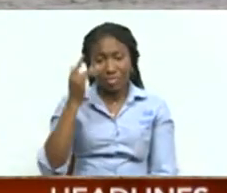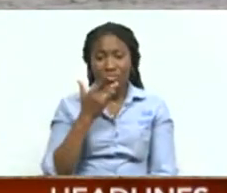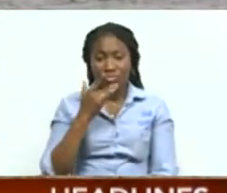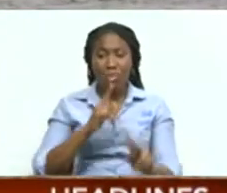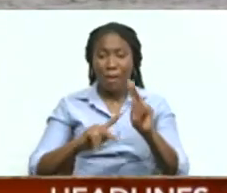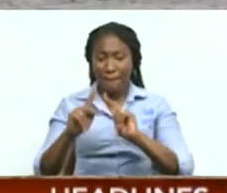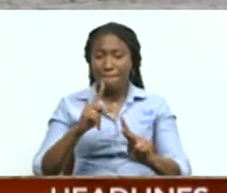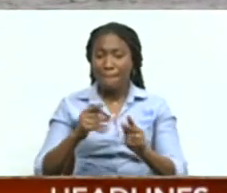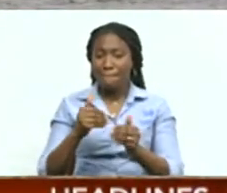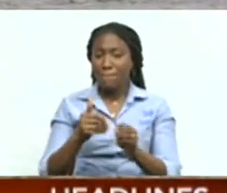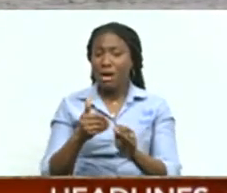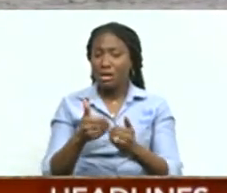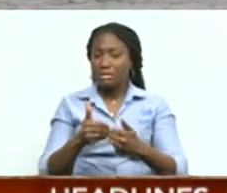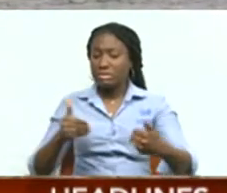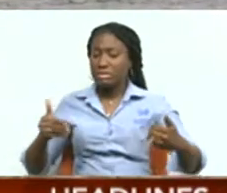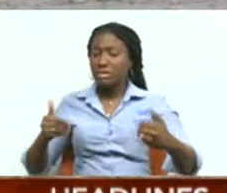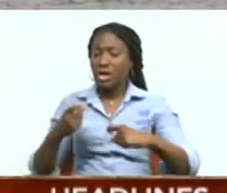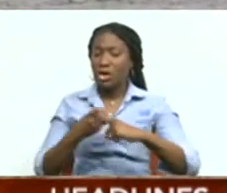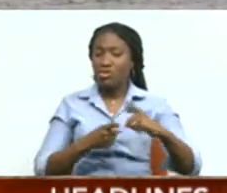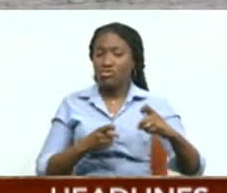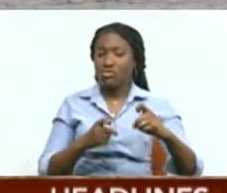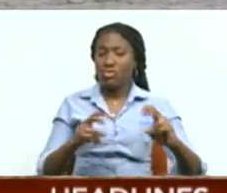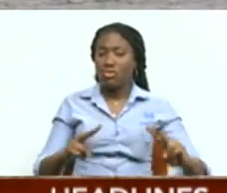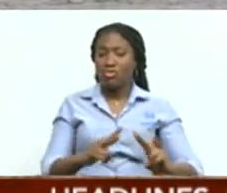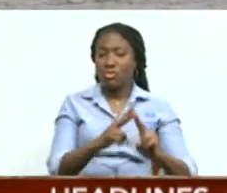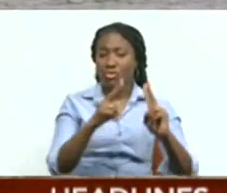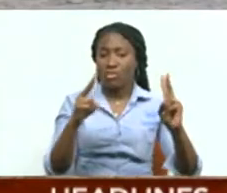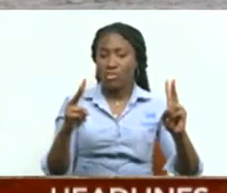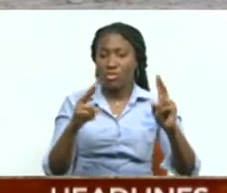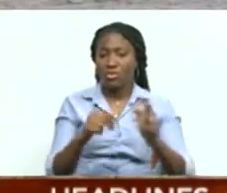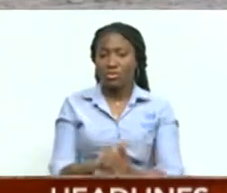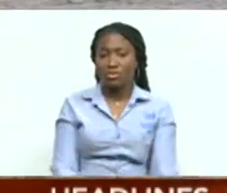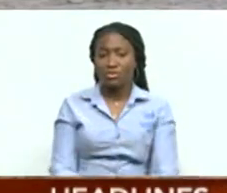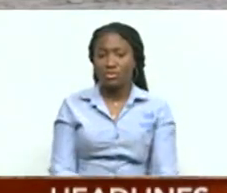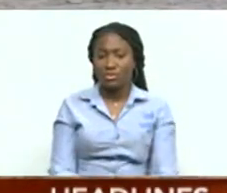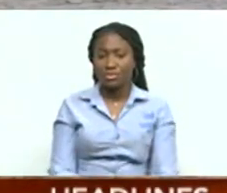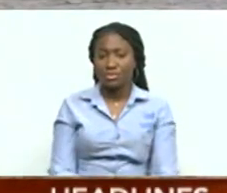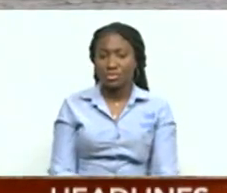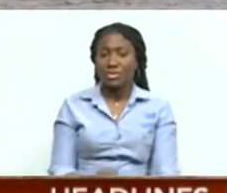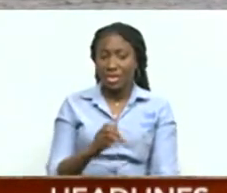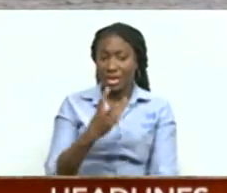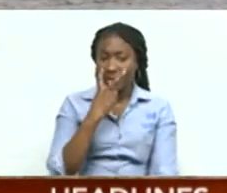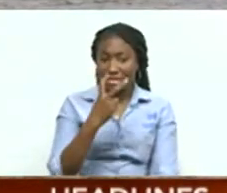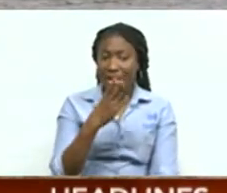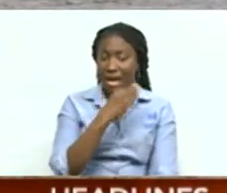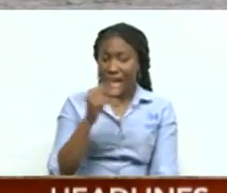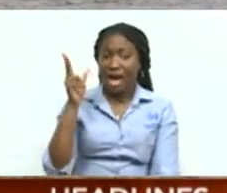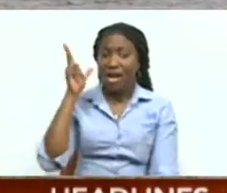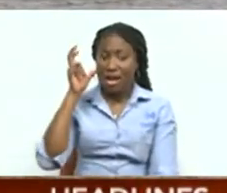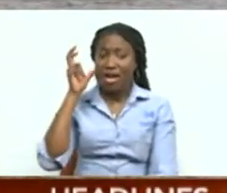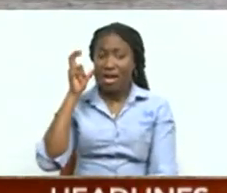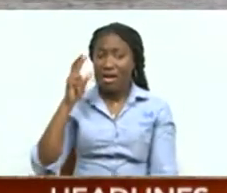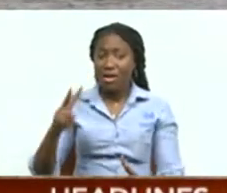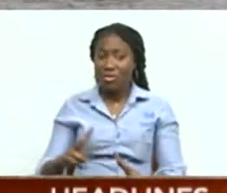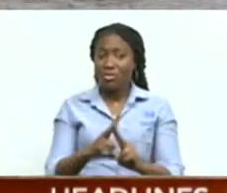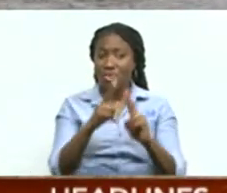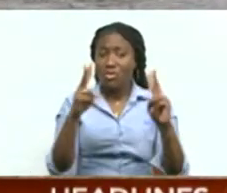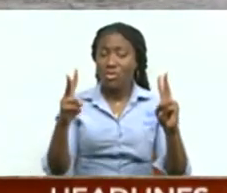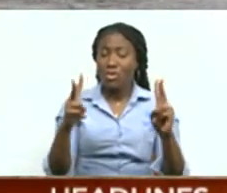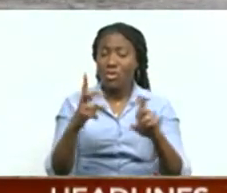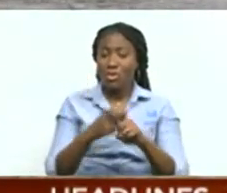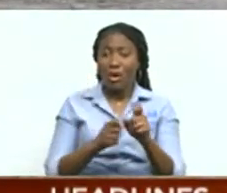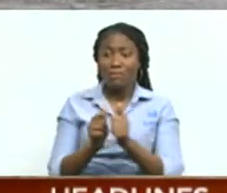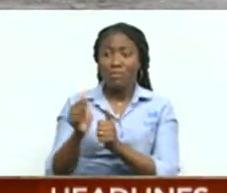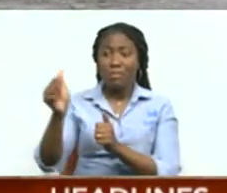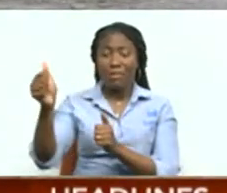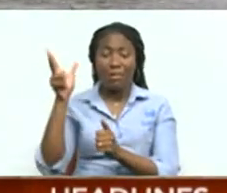the mud volcano itself. You know, stay a fair distance away, right? You can see it and you can hear it from quite a distance still. But the